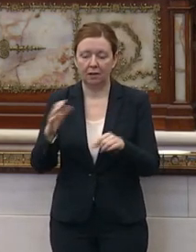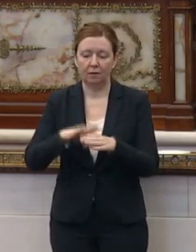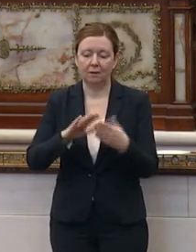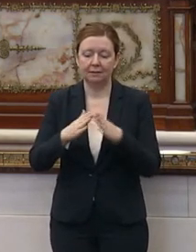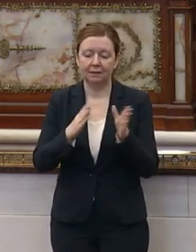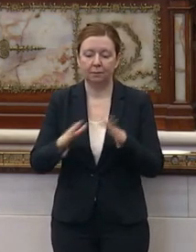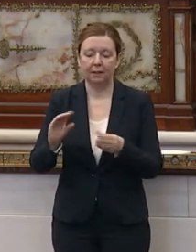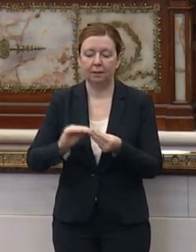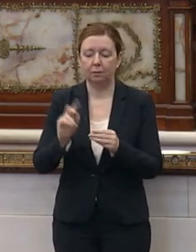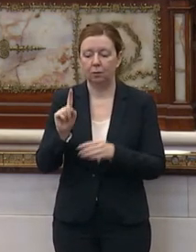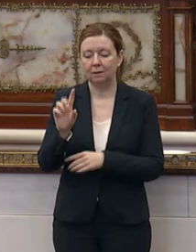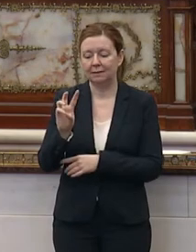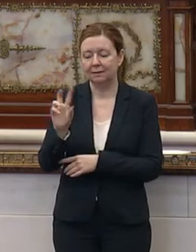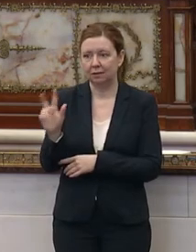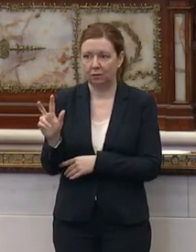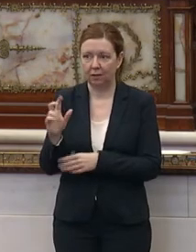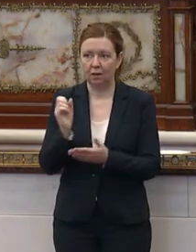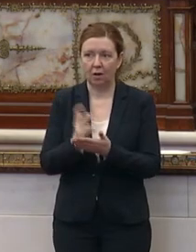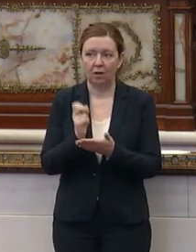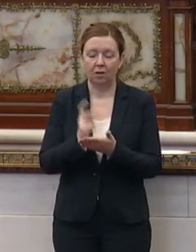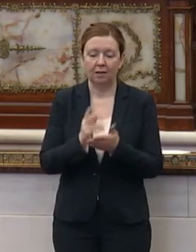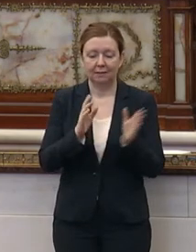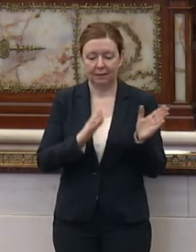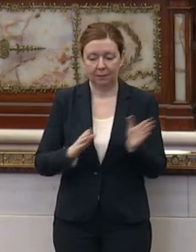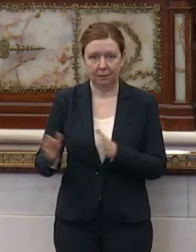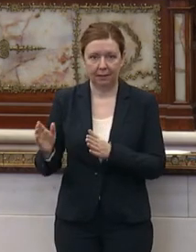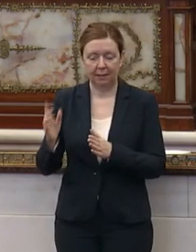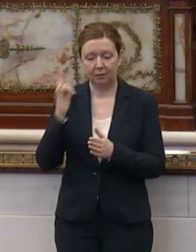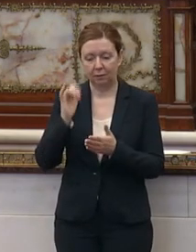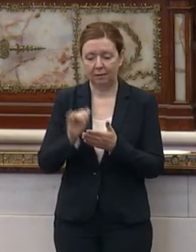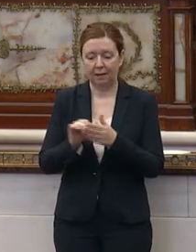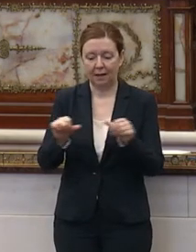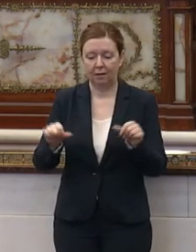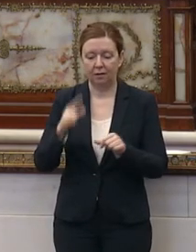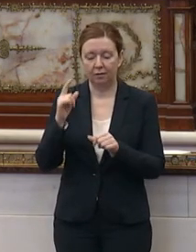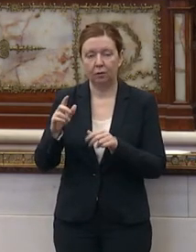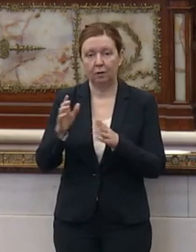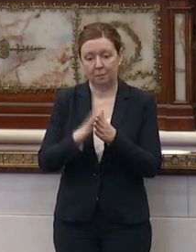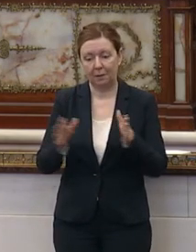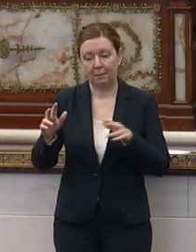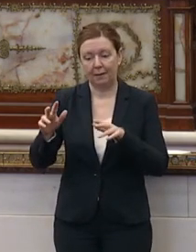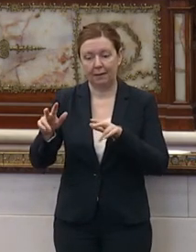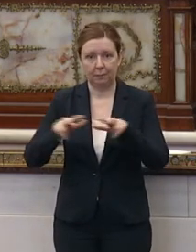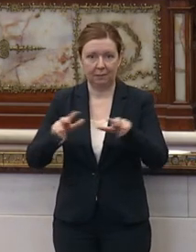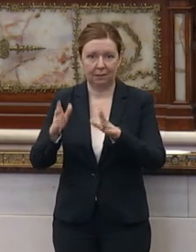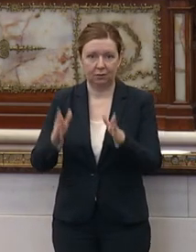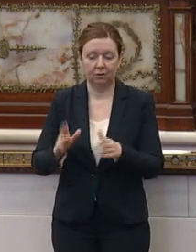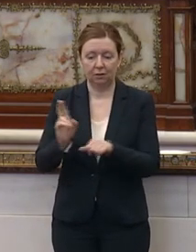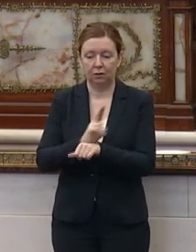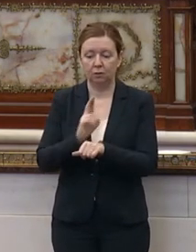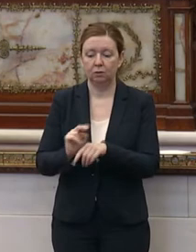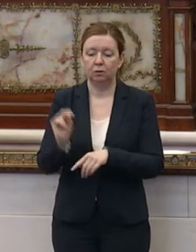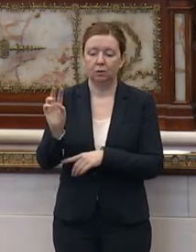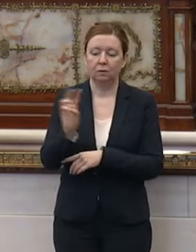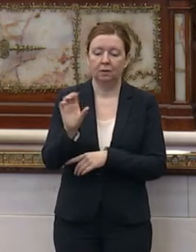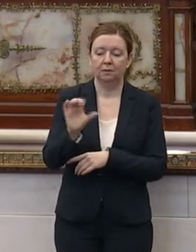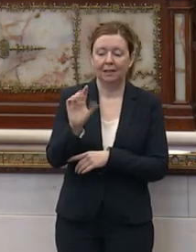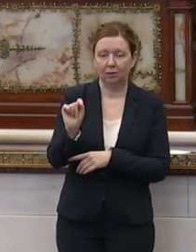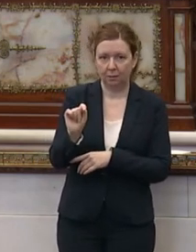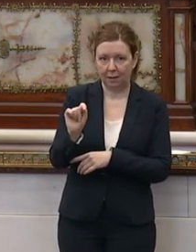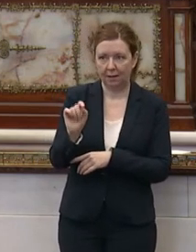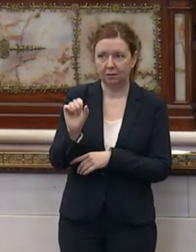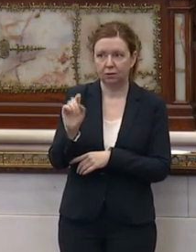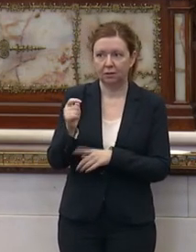Number 163, authorizing the plotting on said city plan of an area for public pedestrian use, extending along the northwesterly side of Calamay